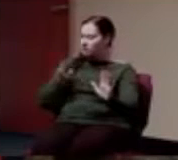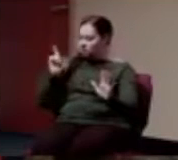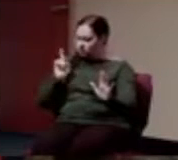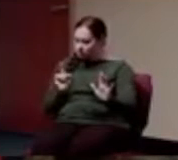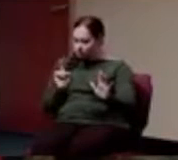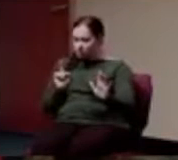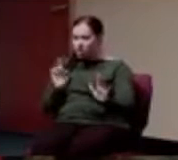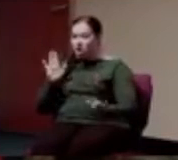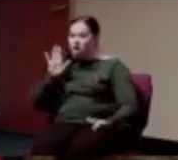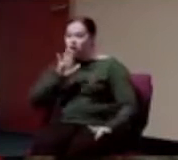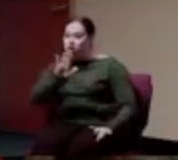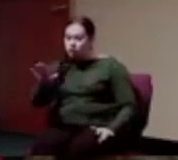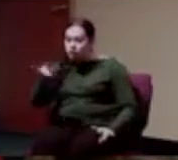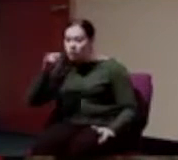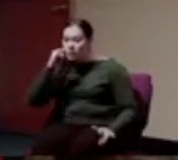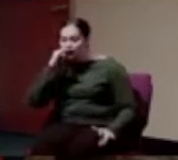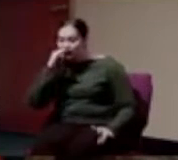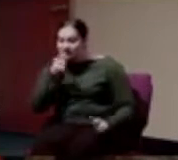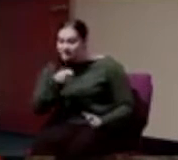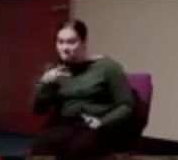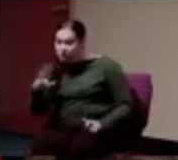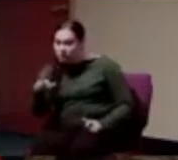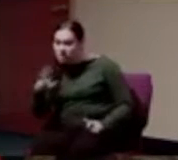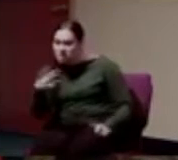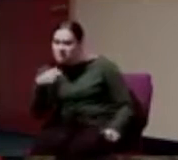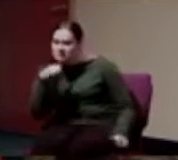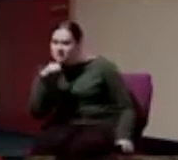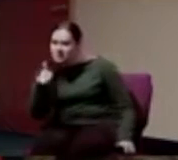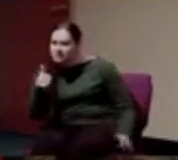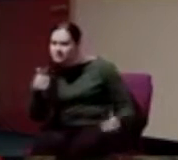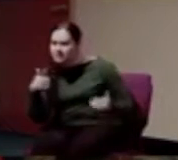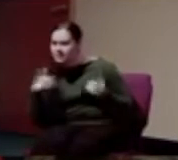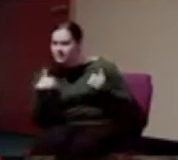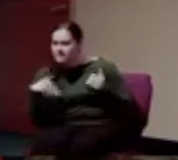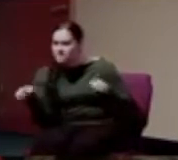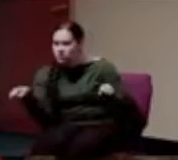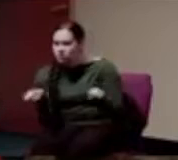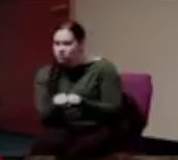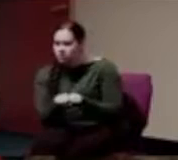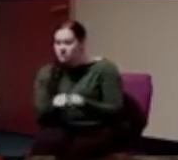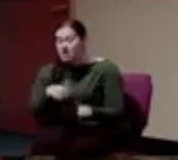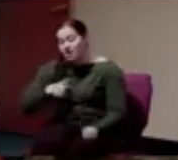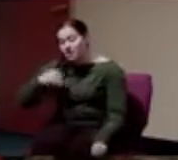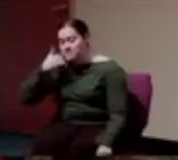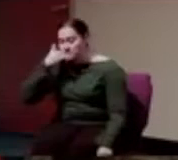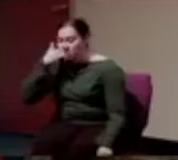them, didn't have shoes on, and I'm going to call the police.